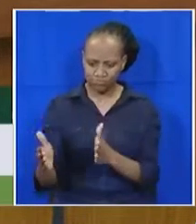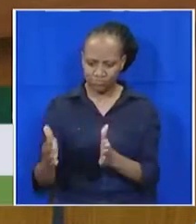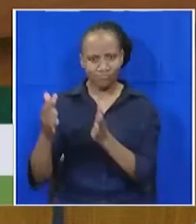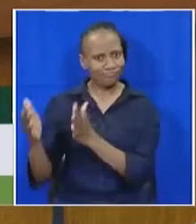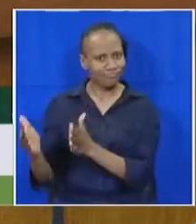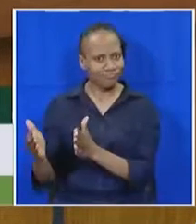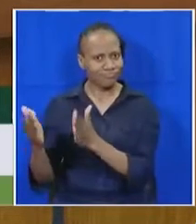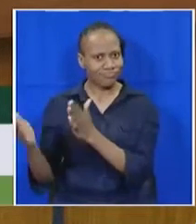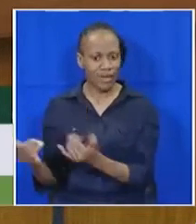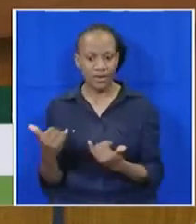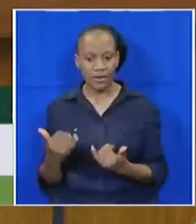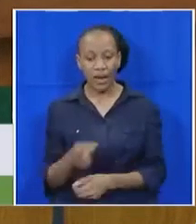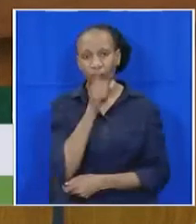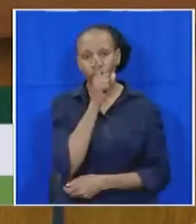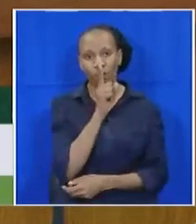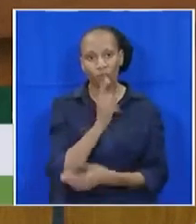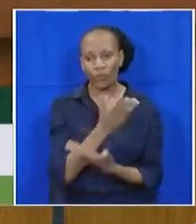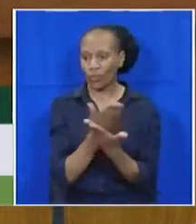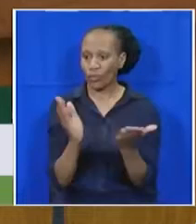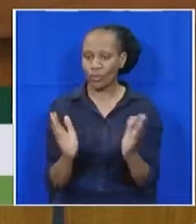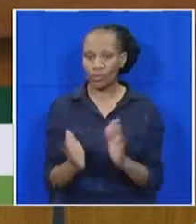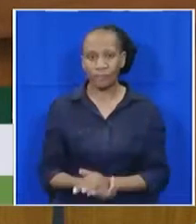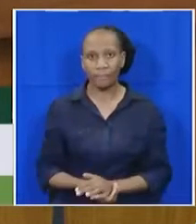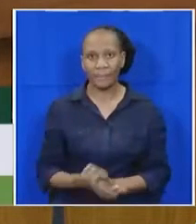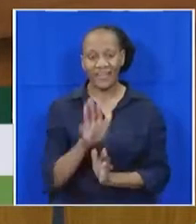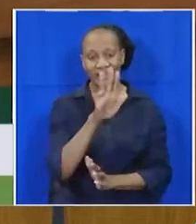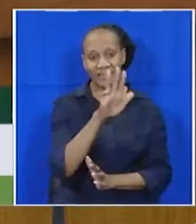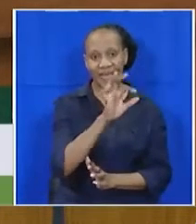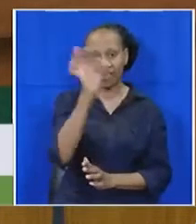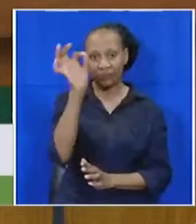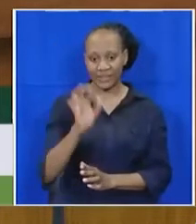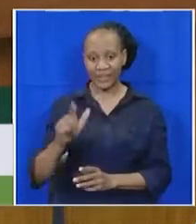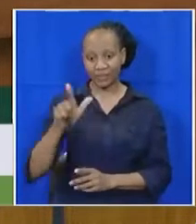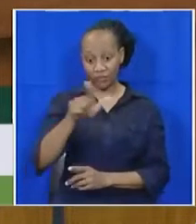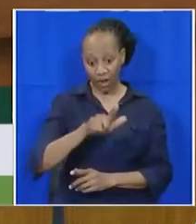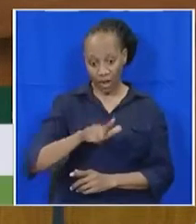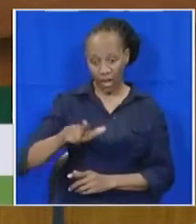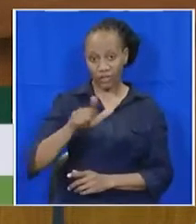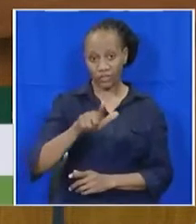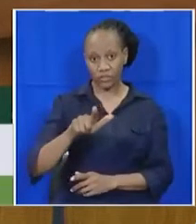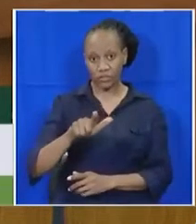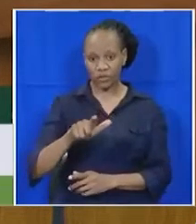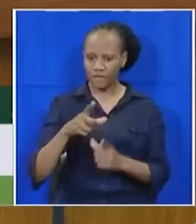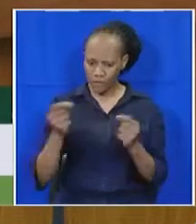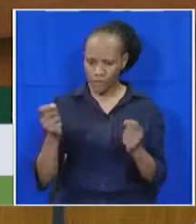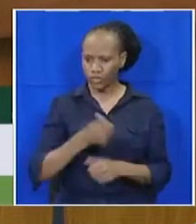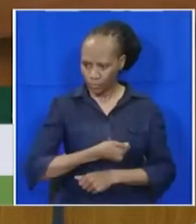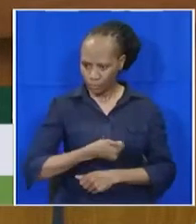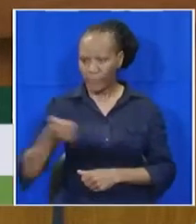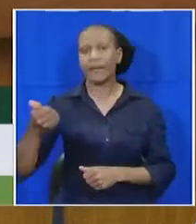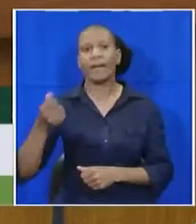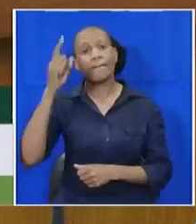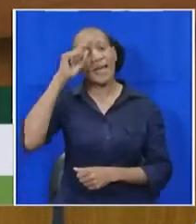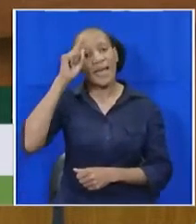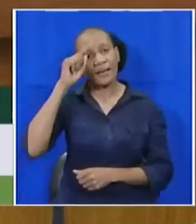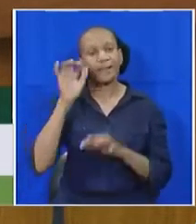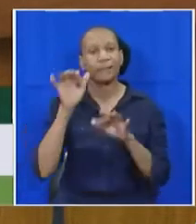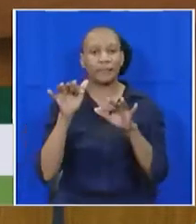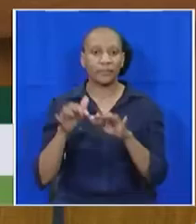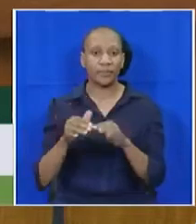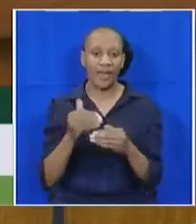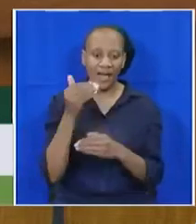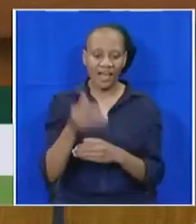today speaks of it, and only 9% of the land has been transferred back to black people